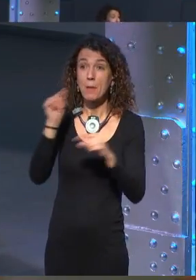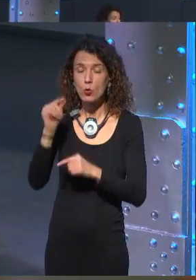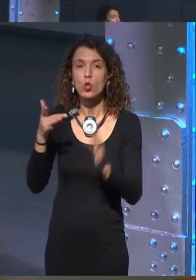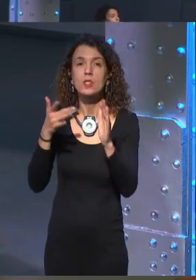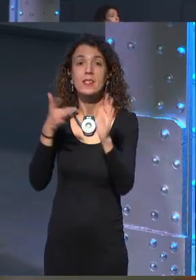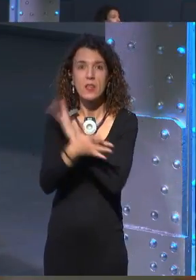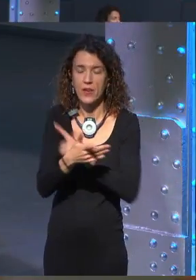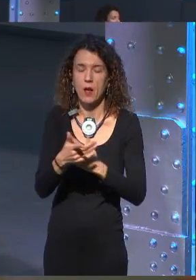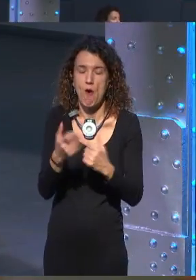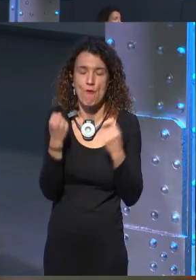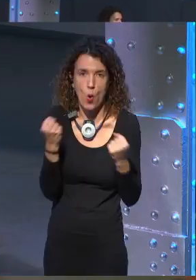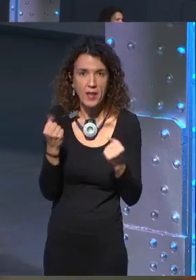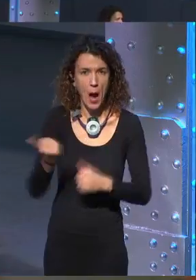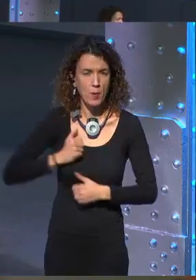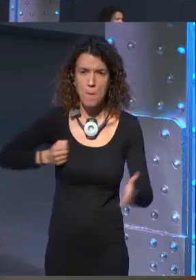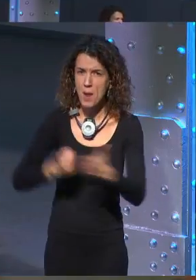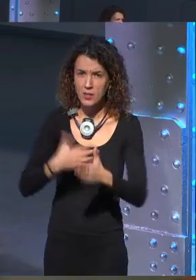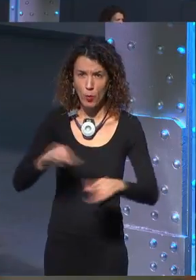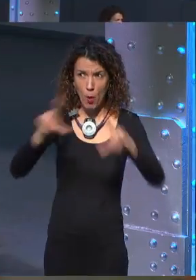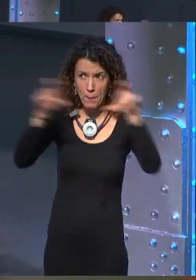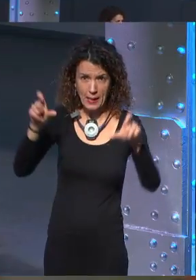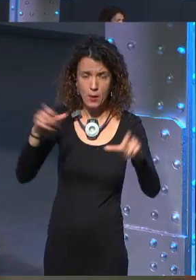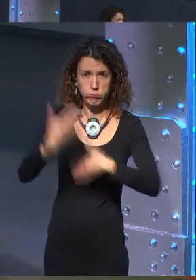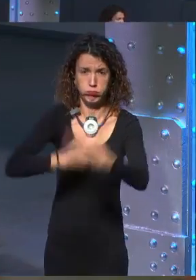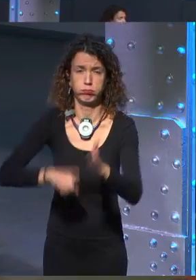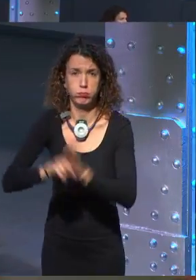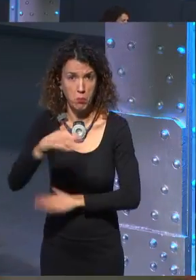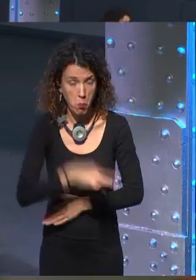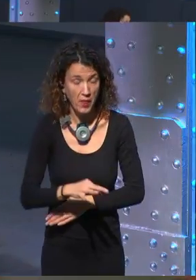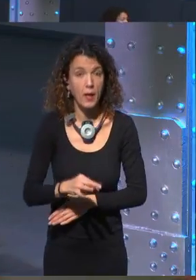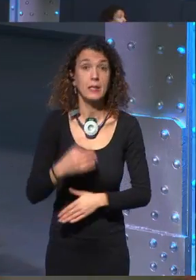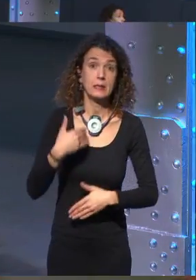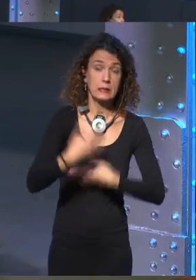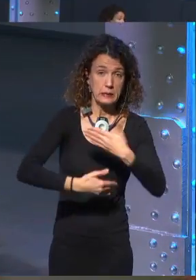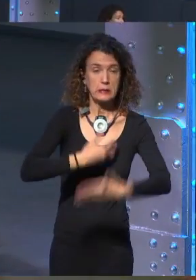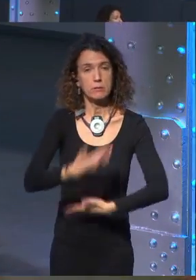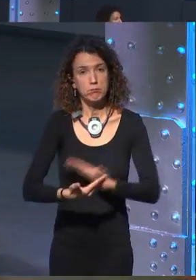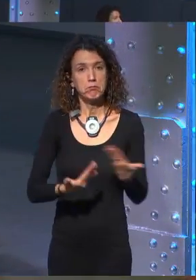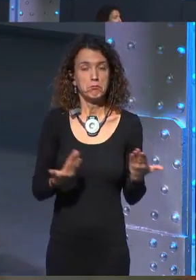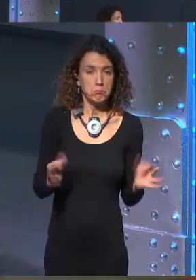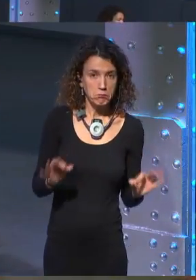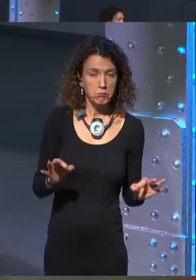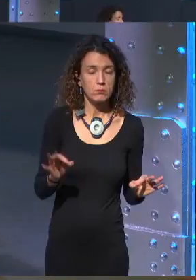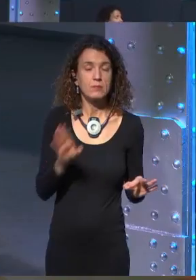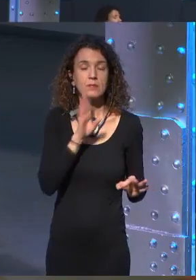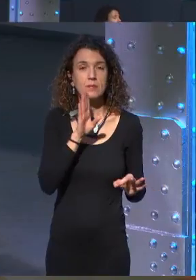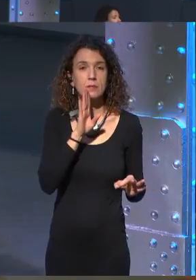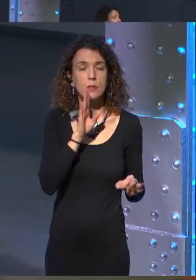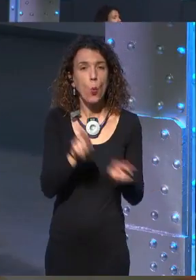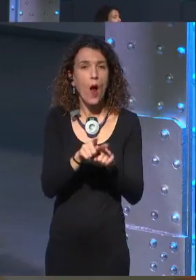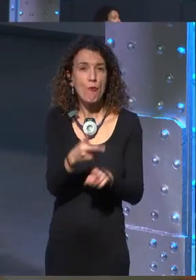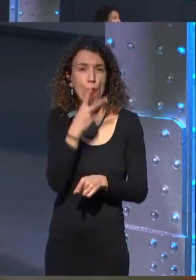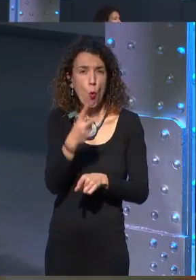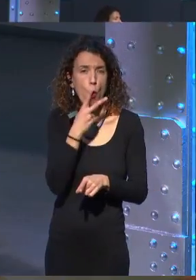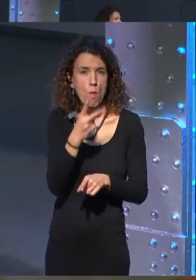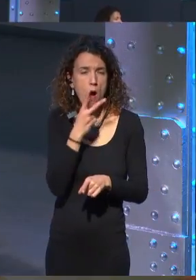this. So I became like that smoker who after 26 years stopped smoking, and now everybody else